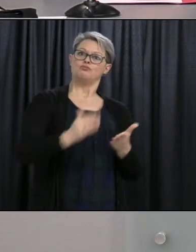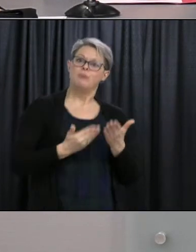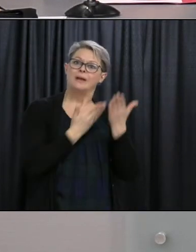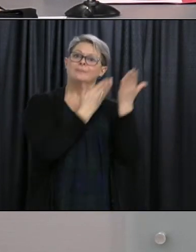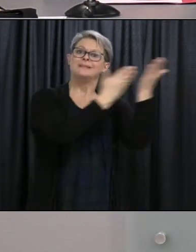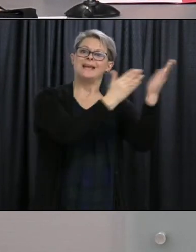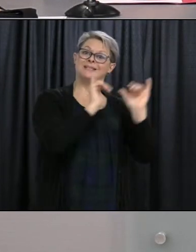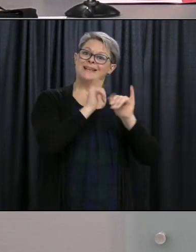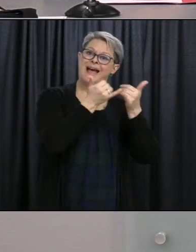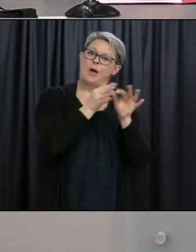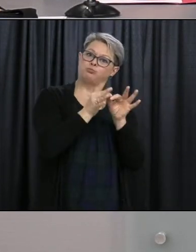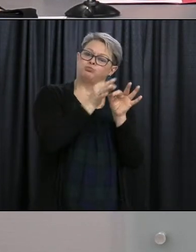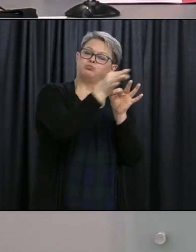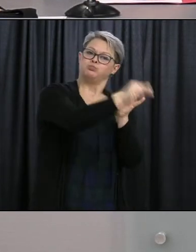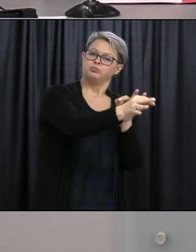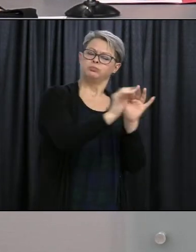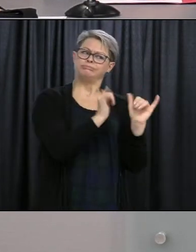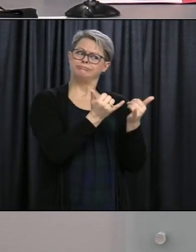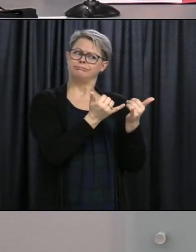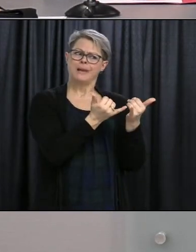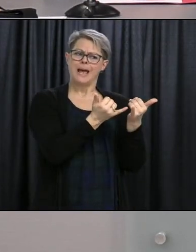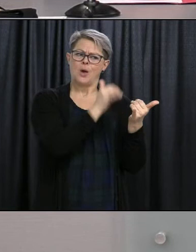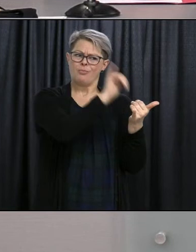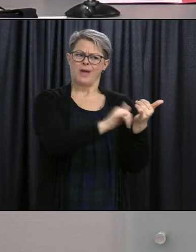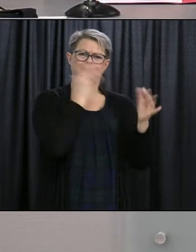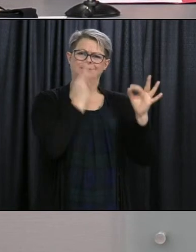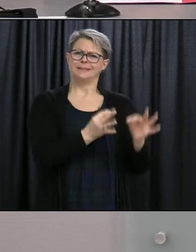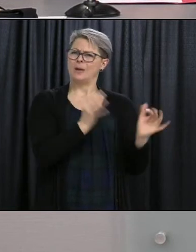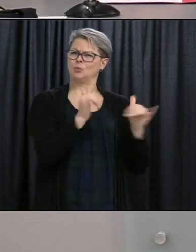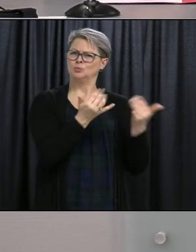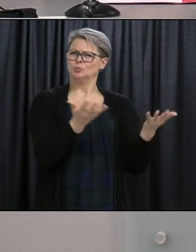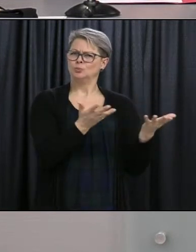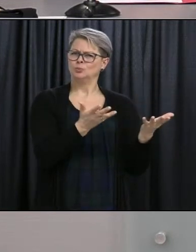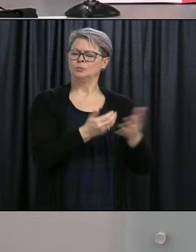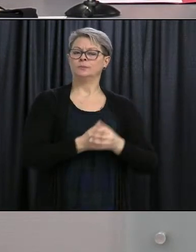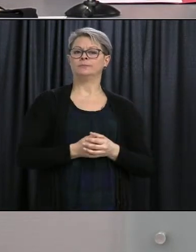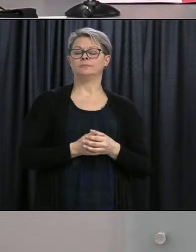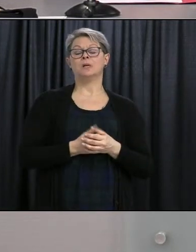sure that the outbreak doesn't get worse? Well, obviously, if